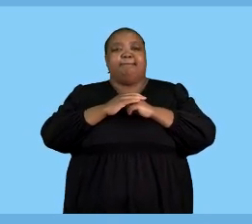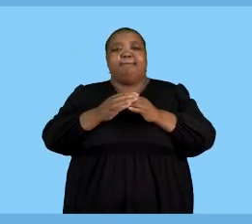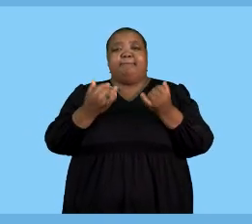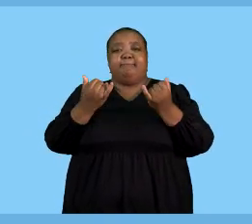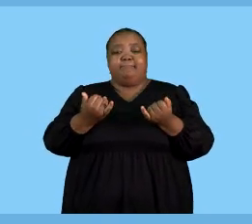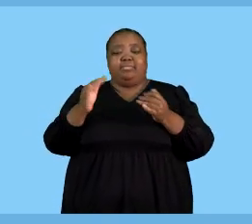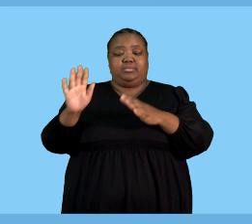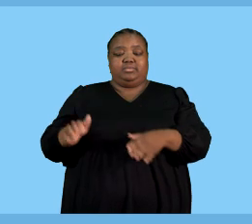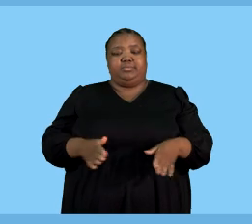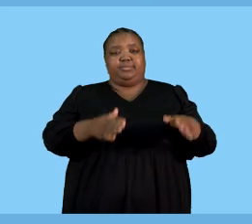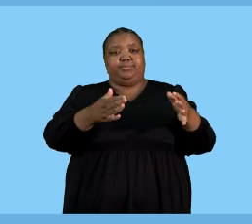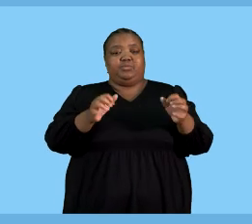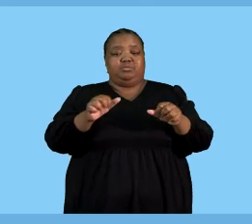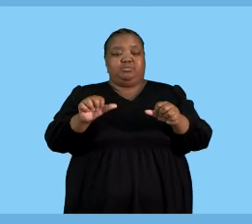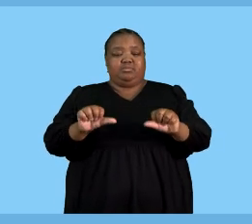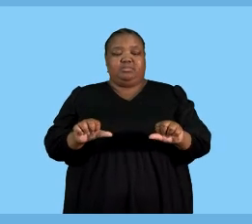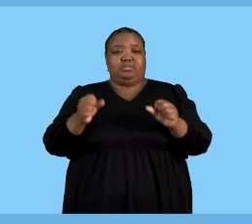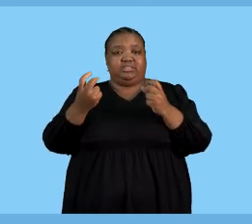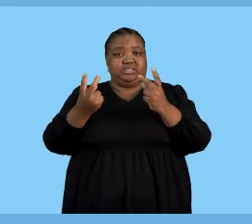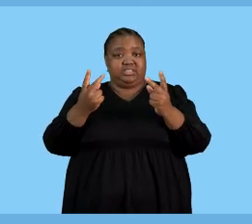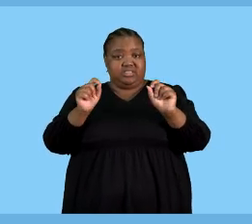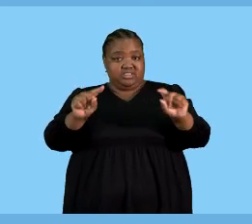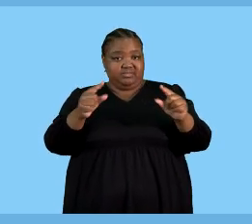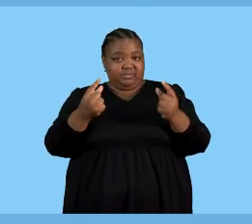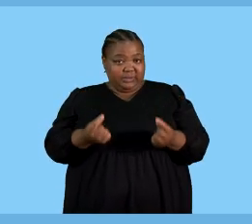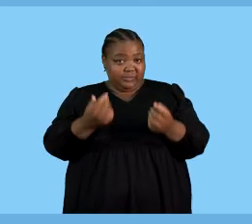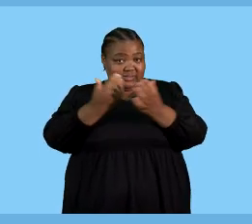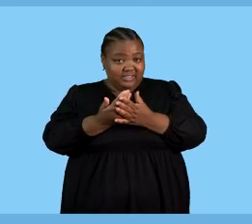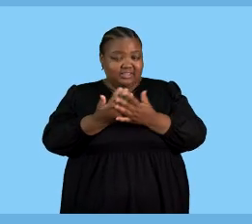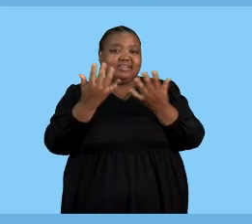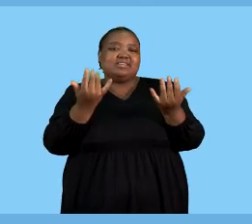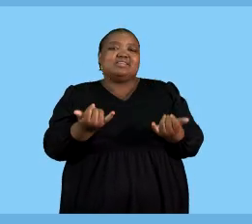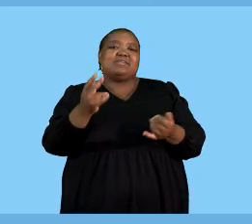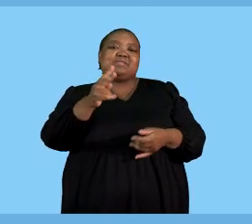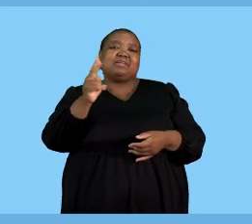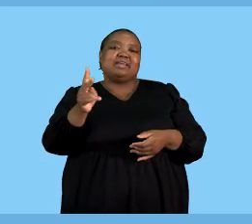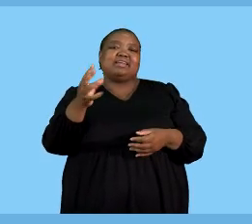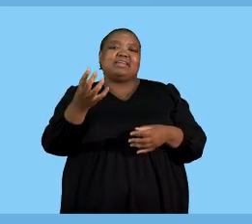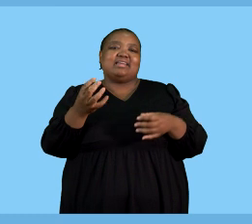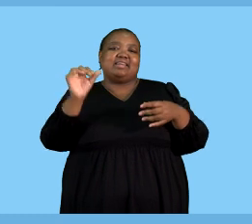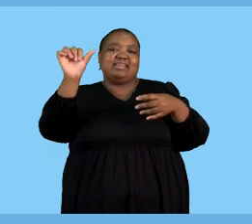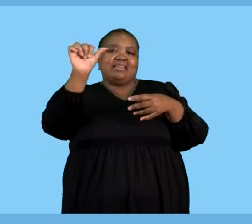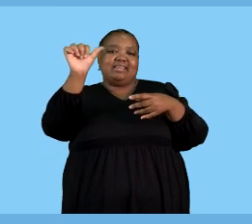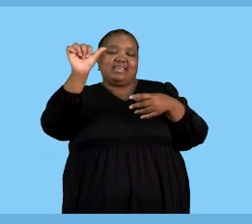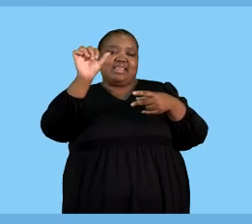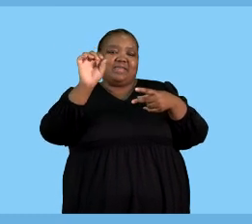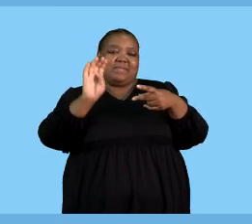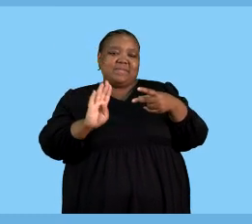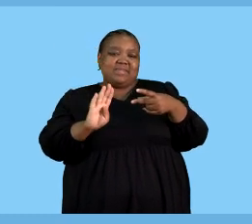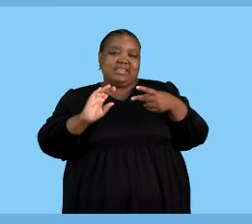Right. Moving along to the next one and see if whether we can be able to do that. So we also have again here